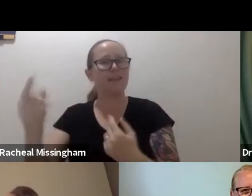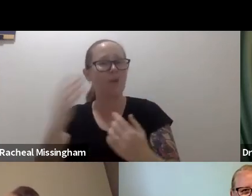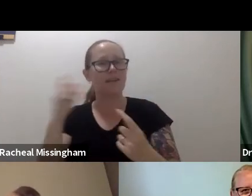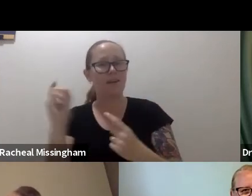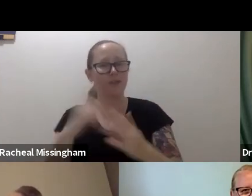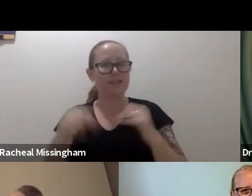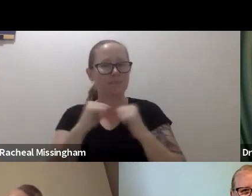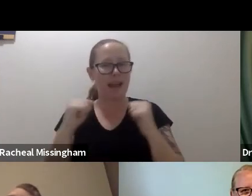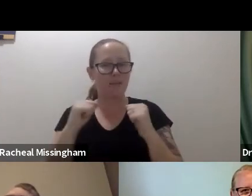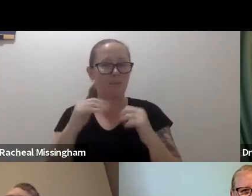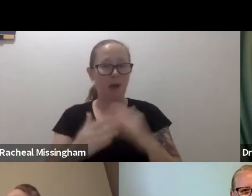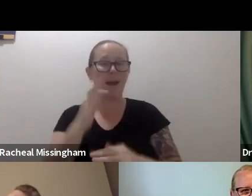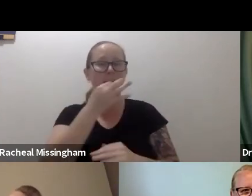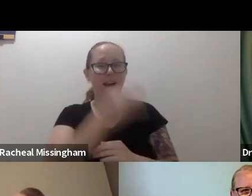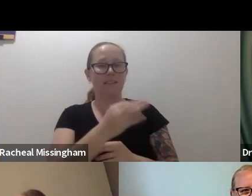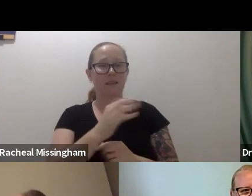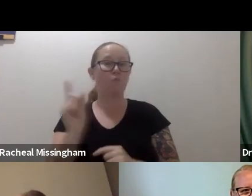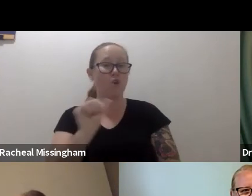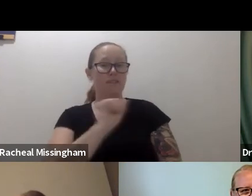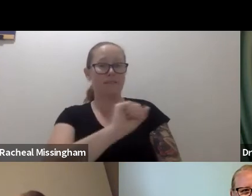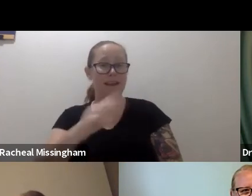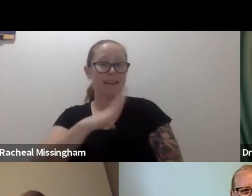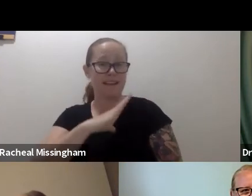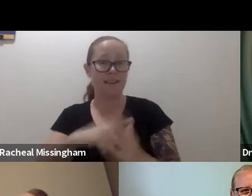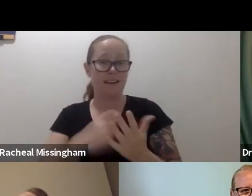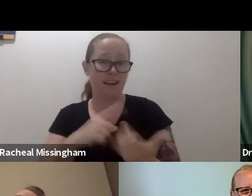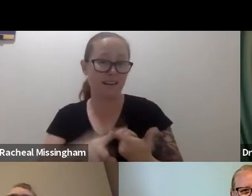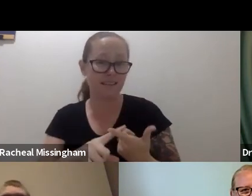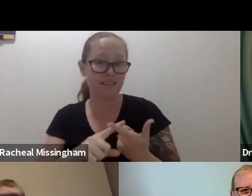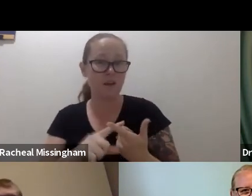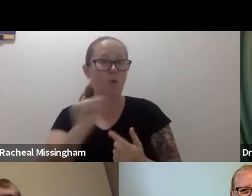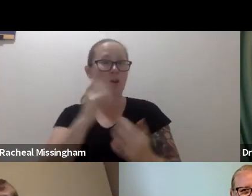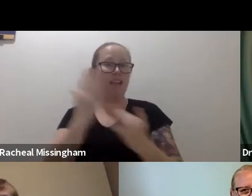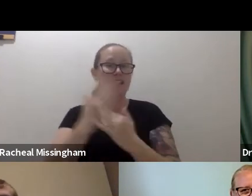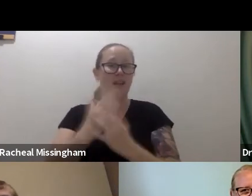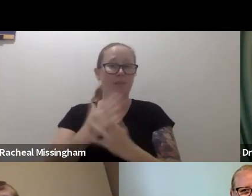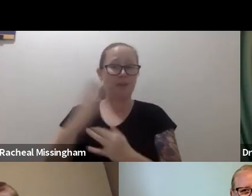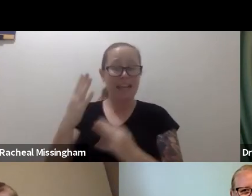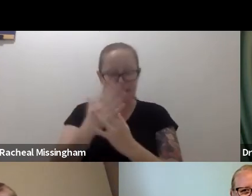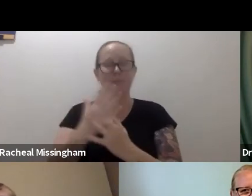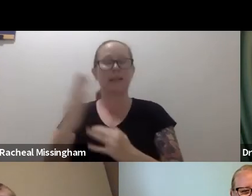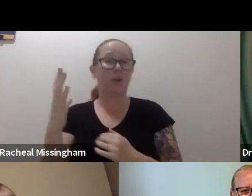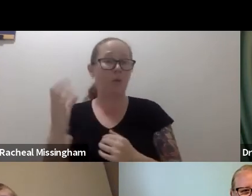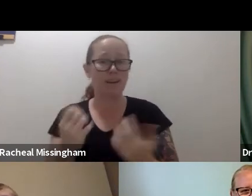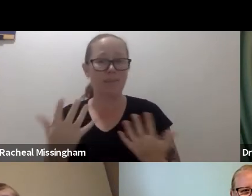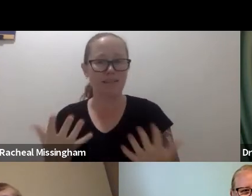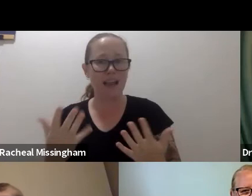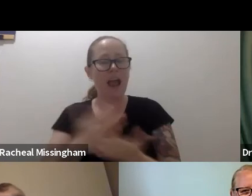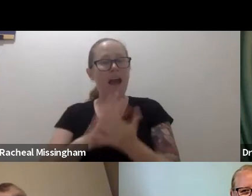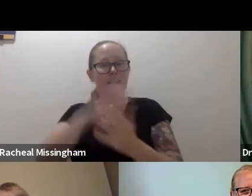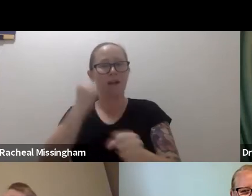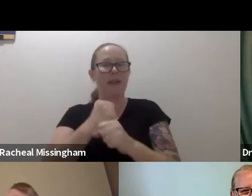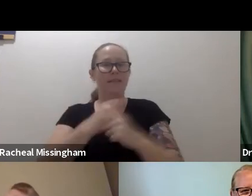person when you come to space by asking them what their needs are, what their accessibility